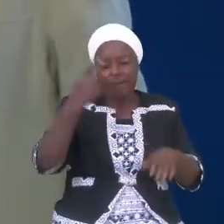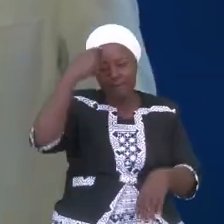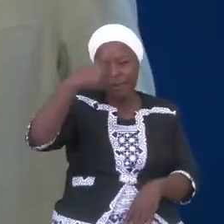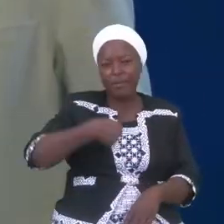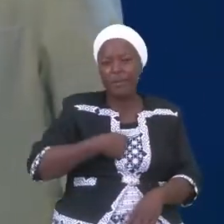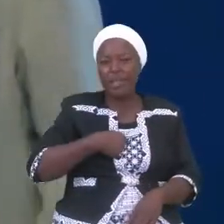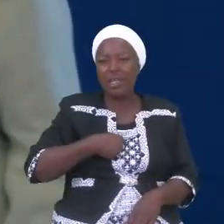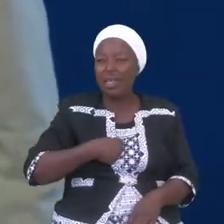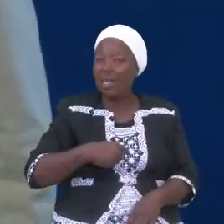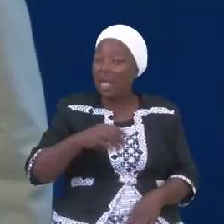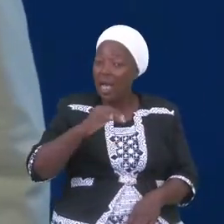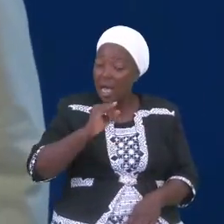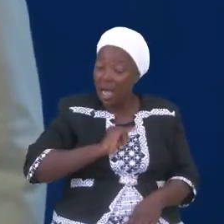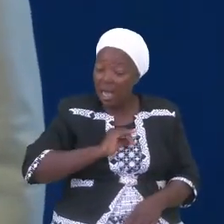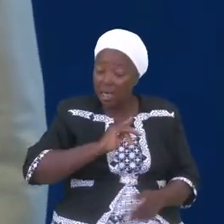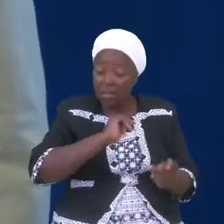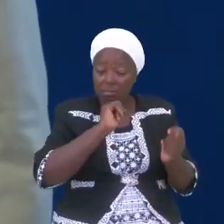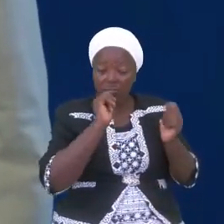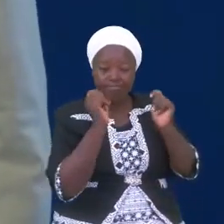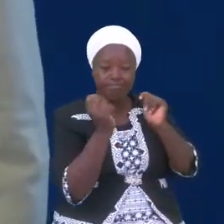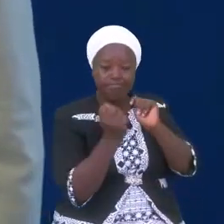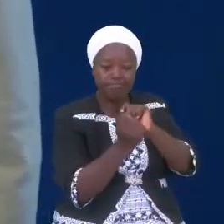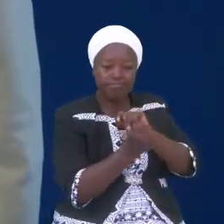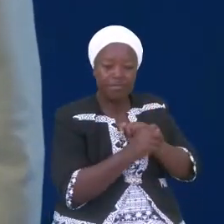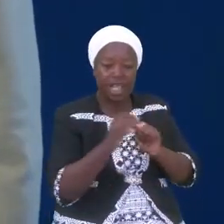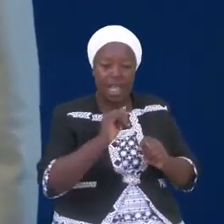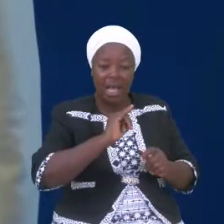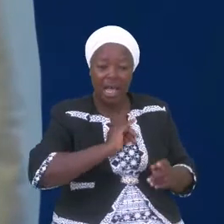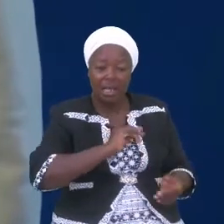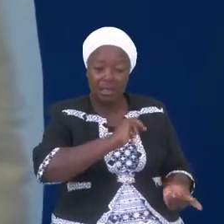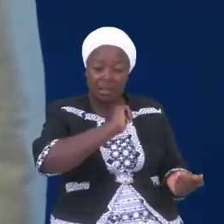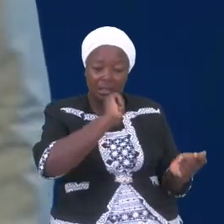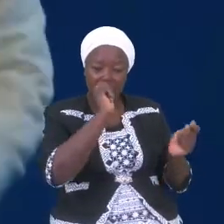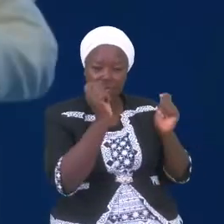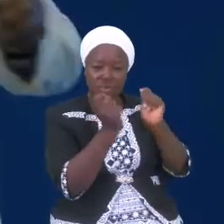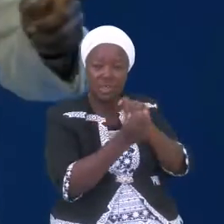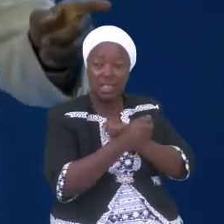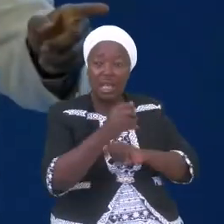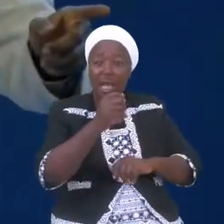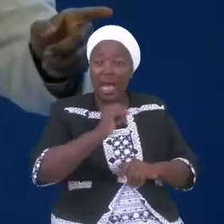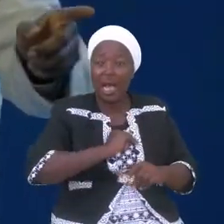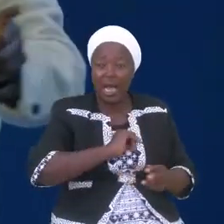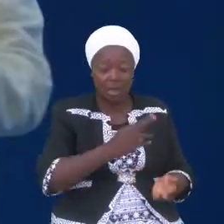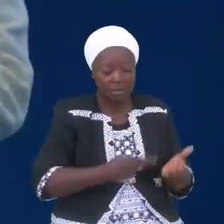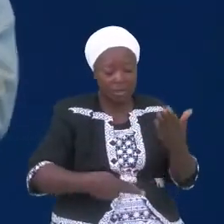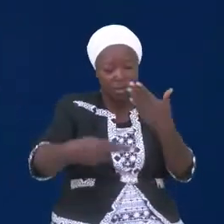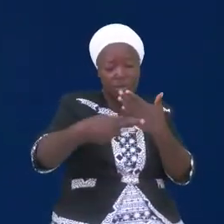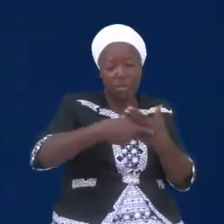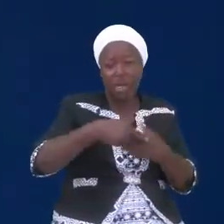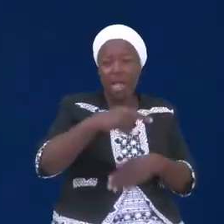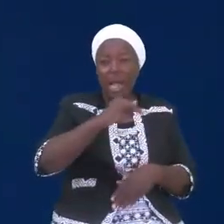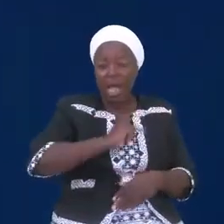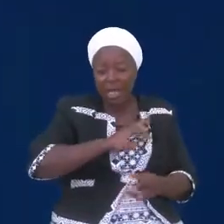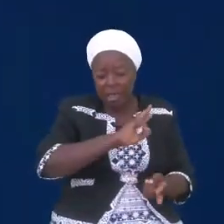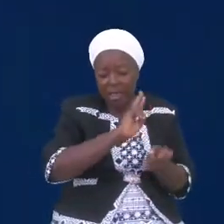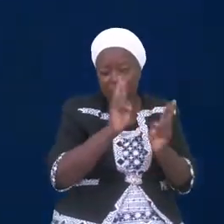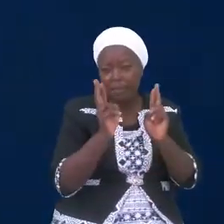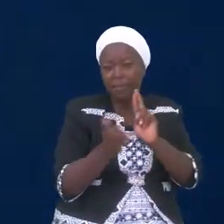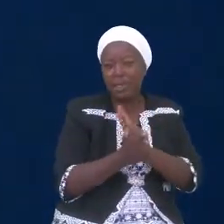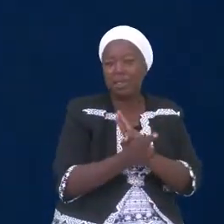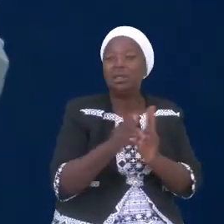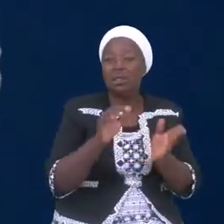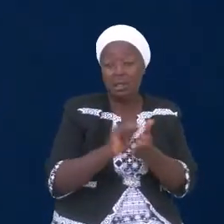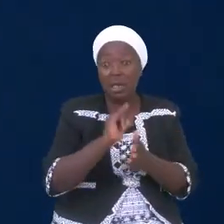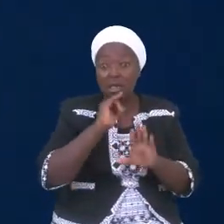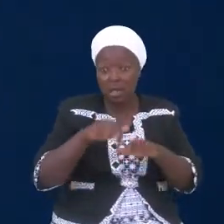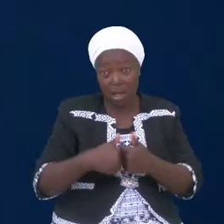me. I turn, I change, I return, I repent. That's